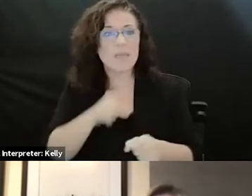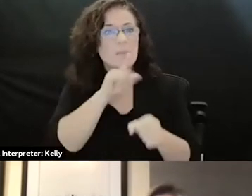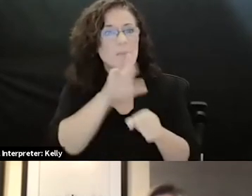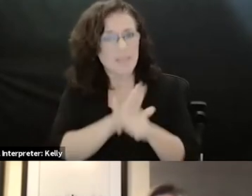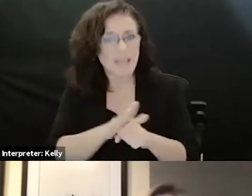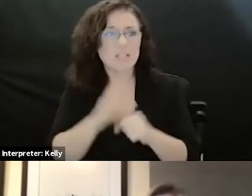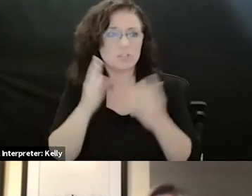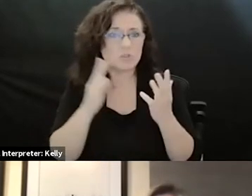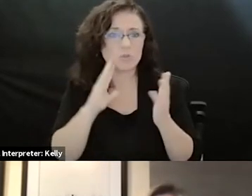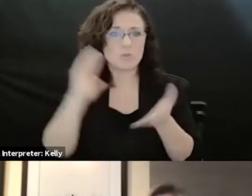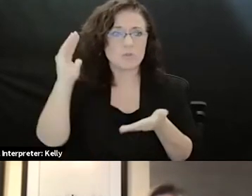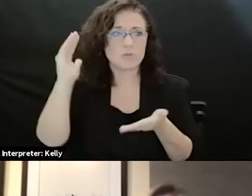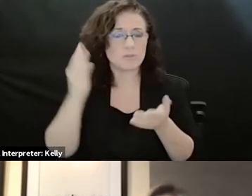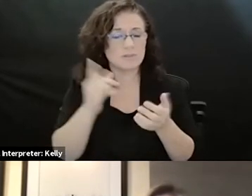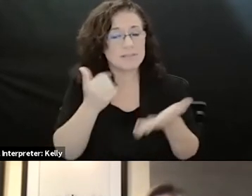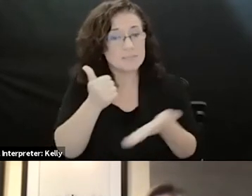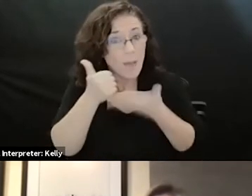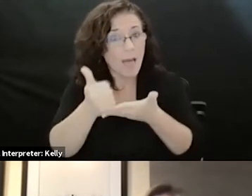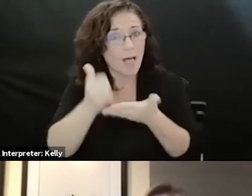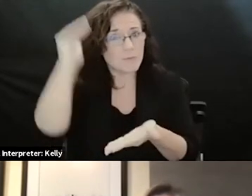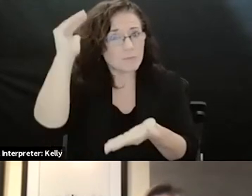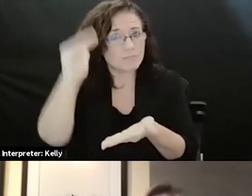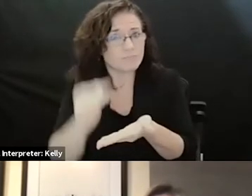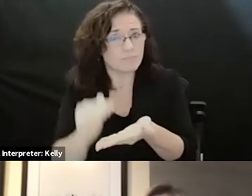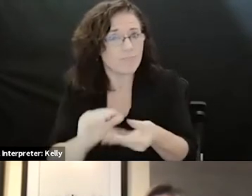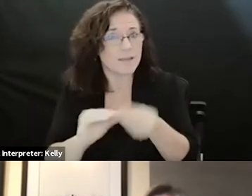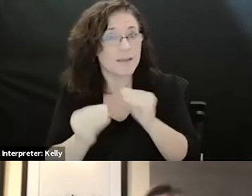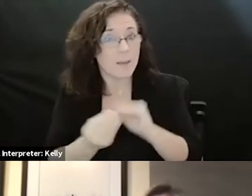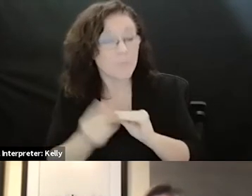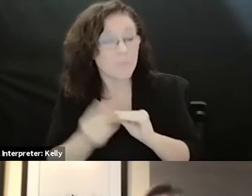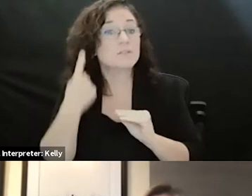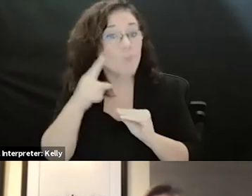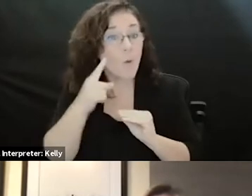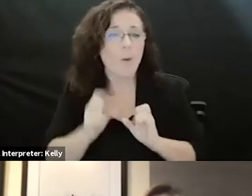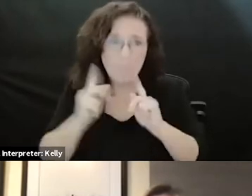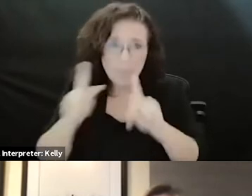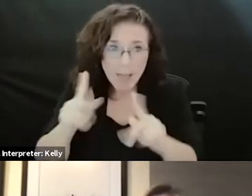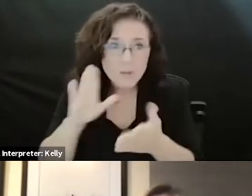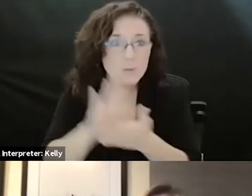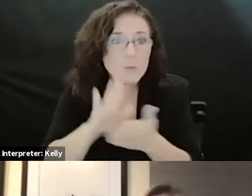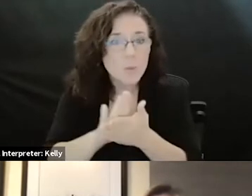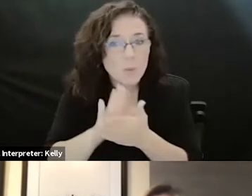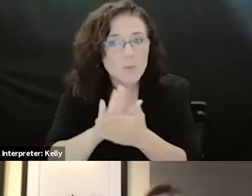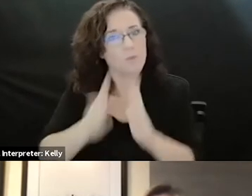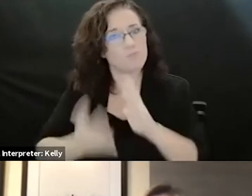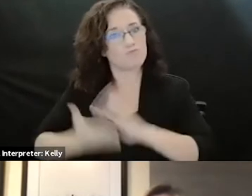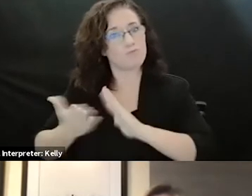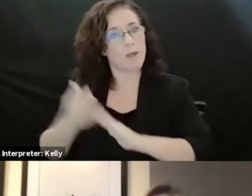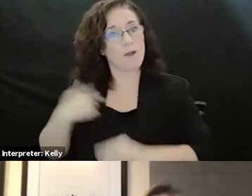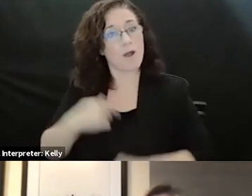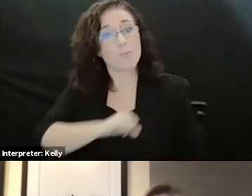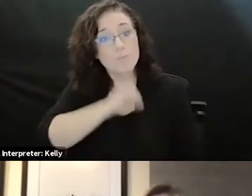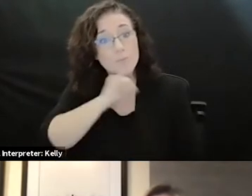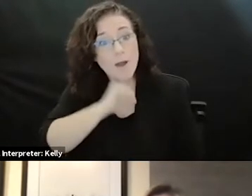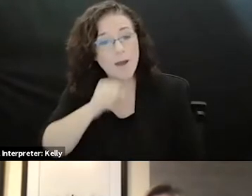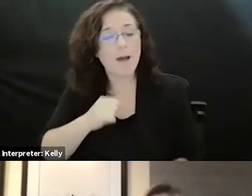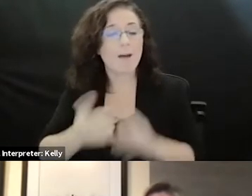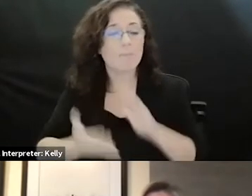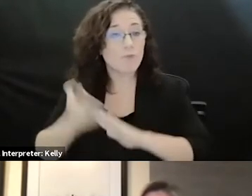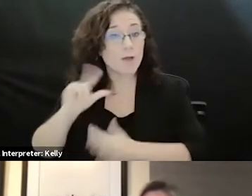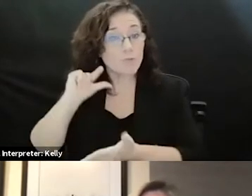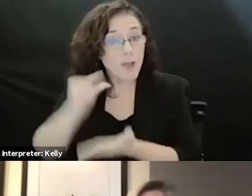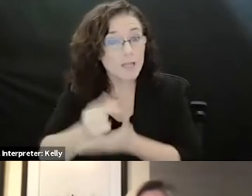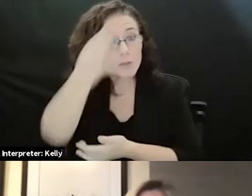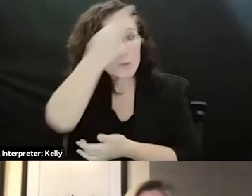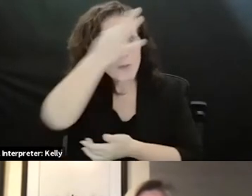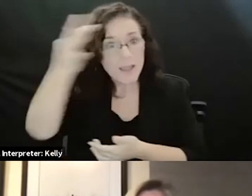back to school so we can have our proms and our sports and our activities we all need to do that as a community i'm an optimist by nature i think we can